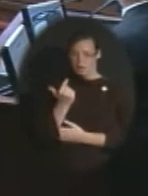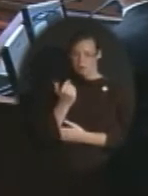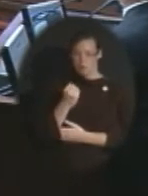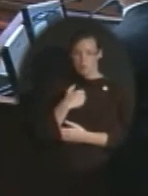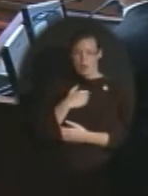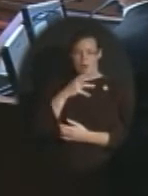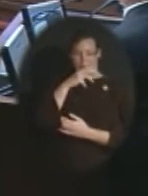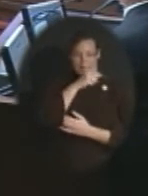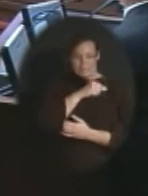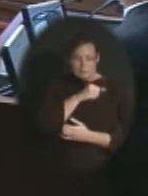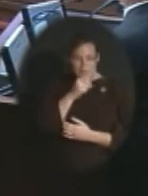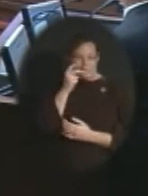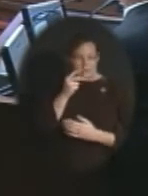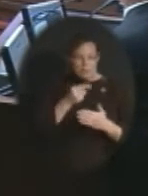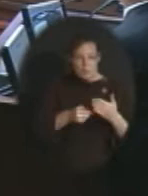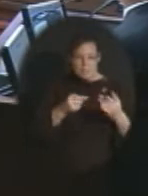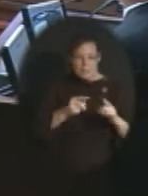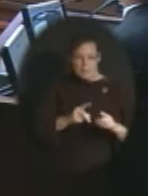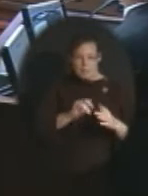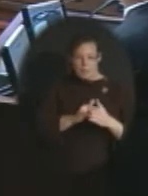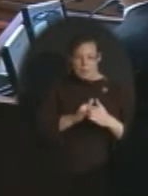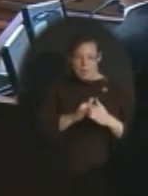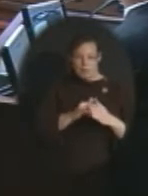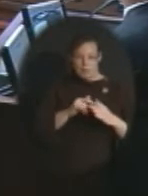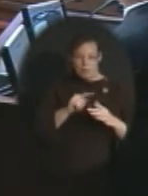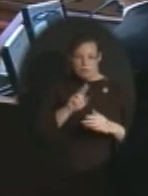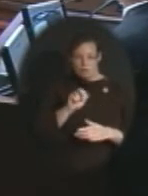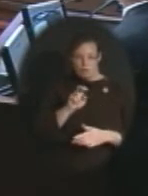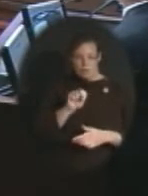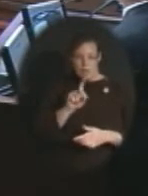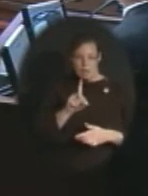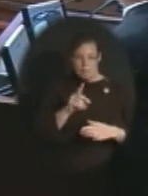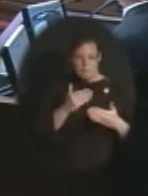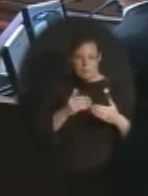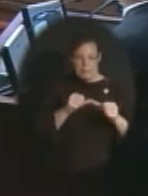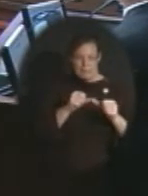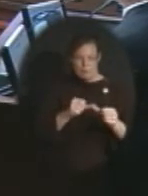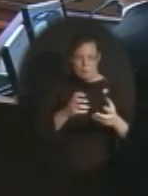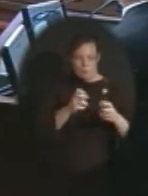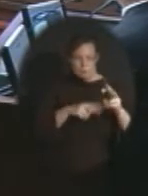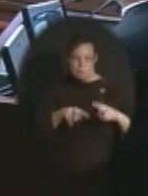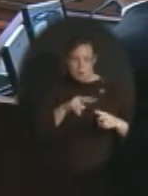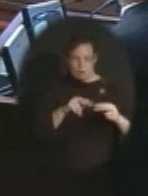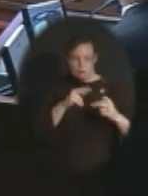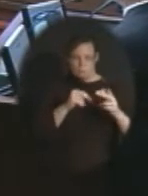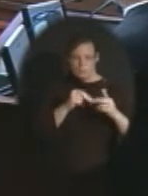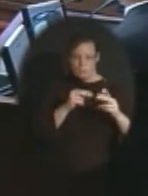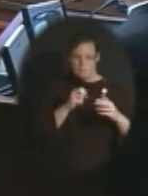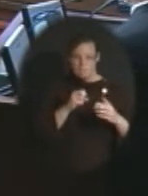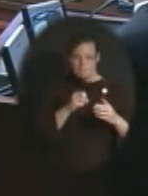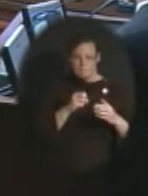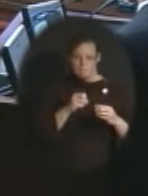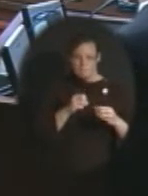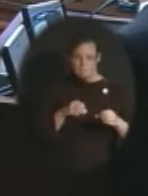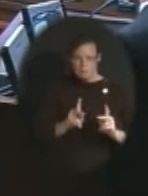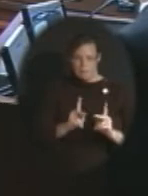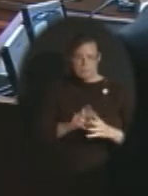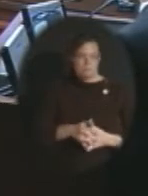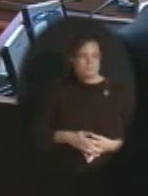would anticipate seeing what's going on, that trend might continue, and I'd want us to monitor those building permits. Certainly.